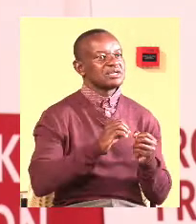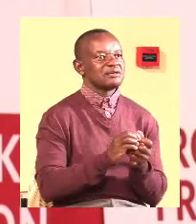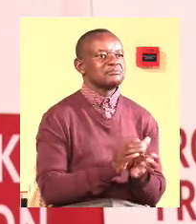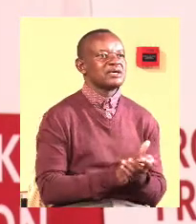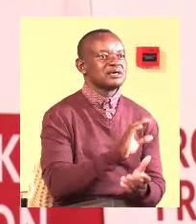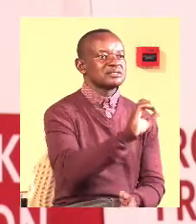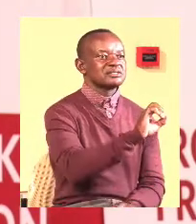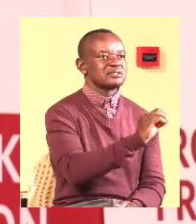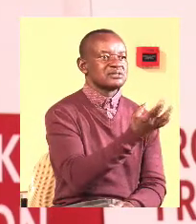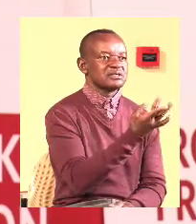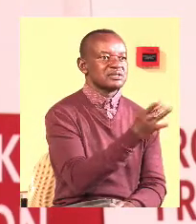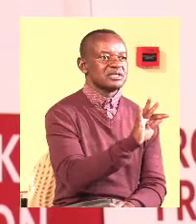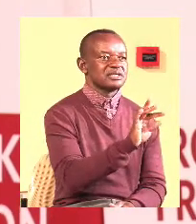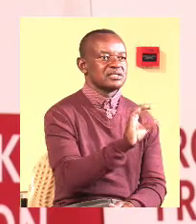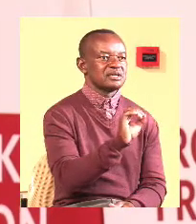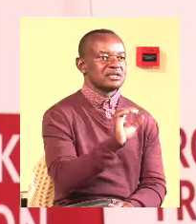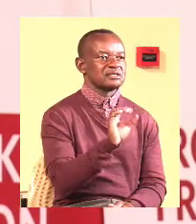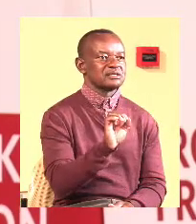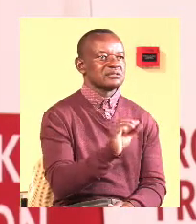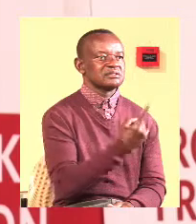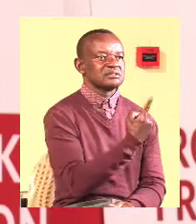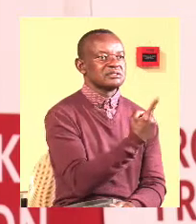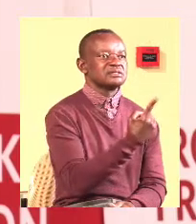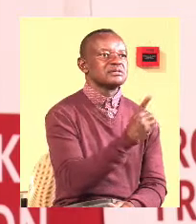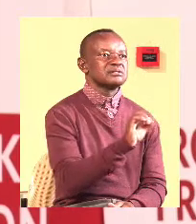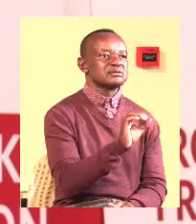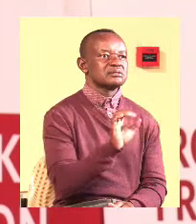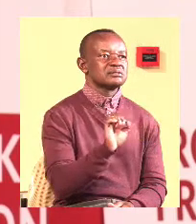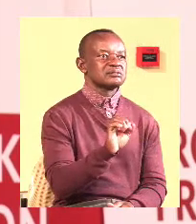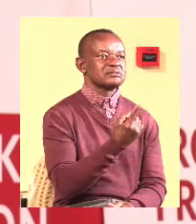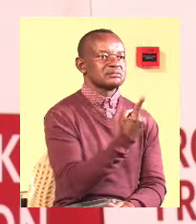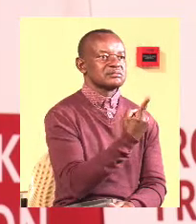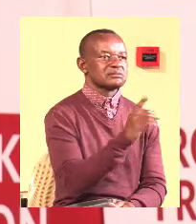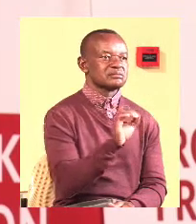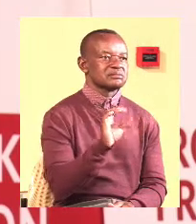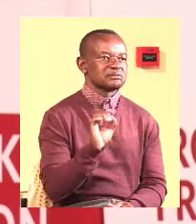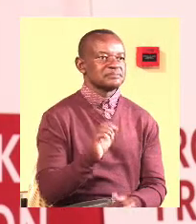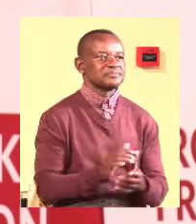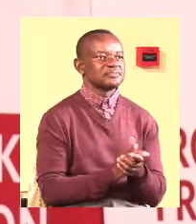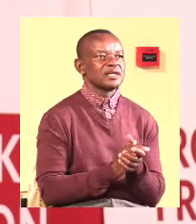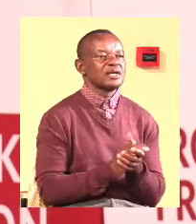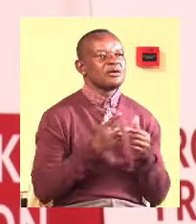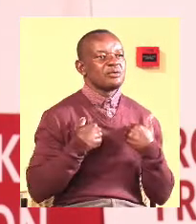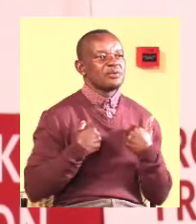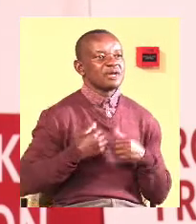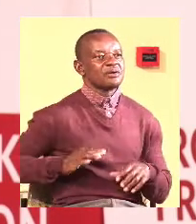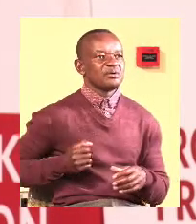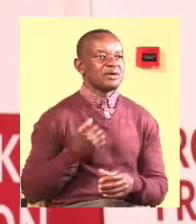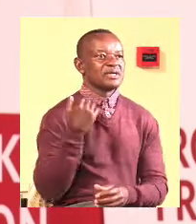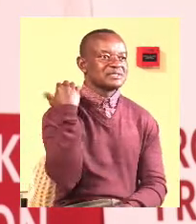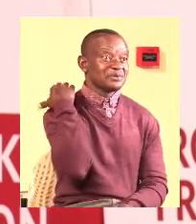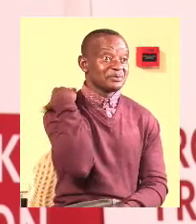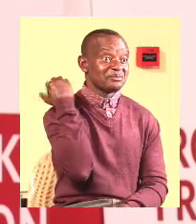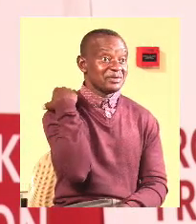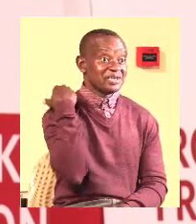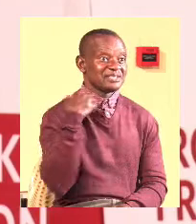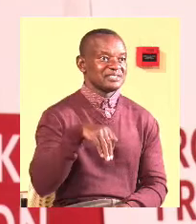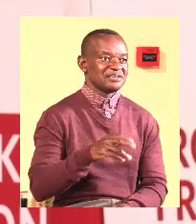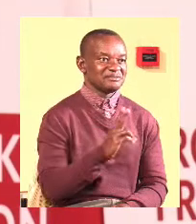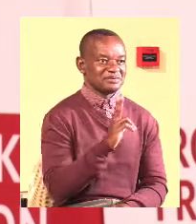wanted to just announce something, or remind, as you may have received this, as of today